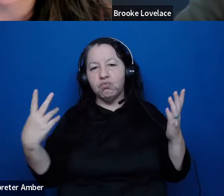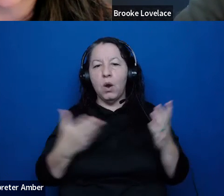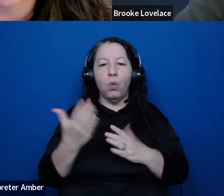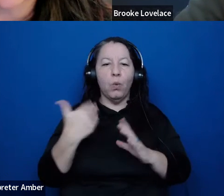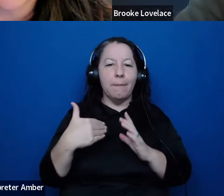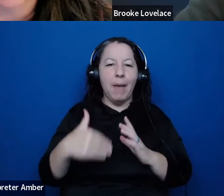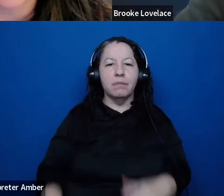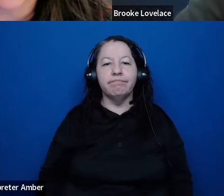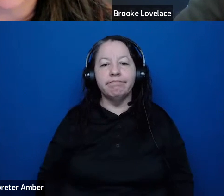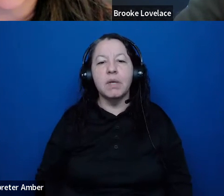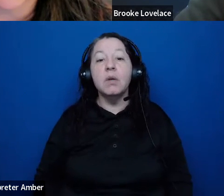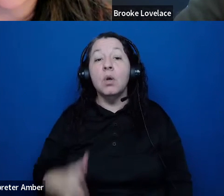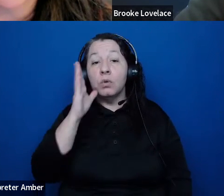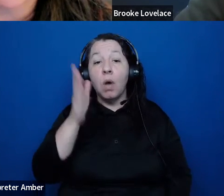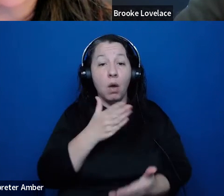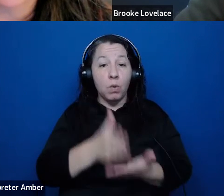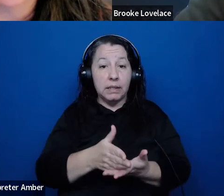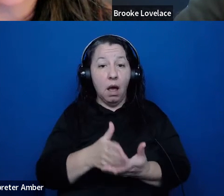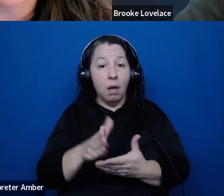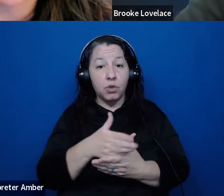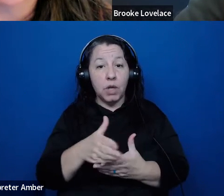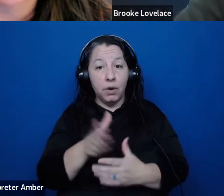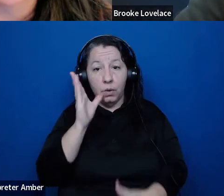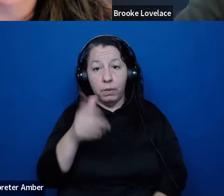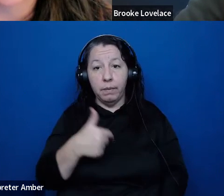email. So I'm going to stop sharing.